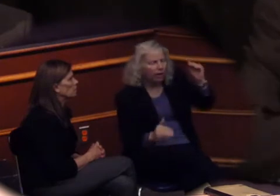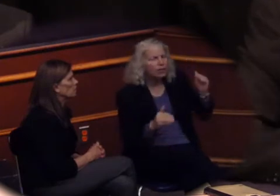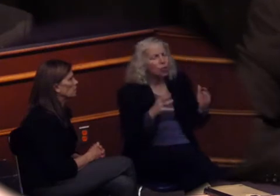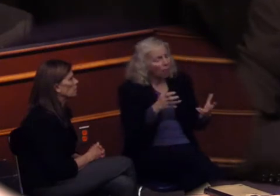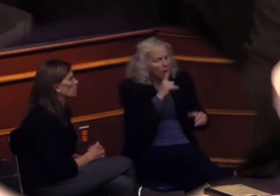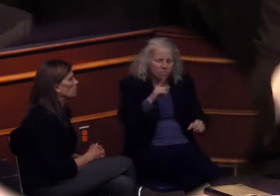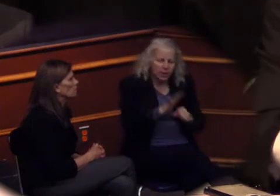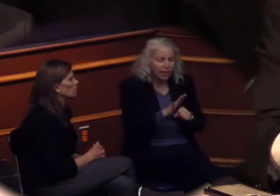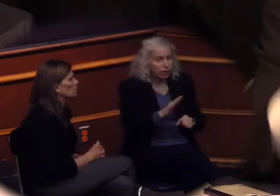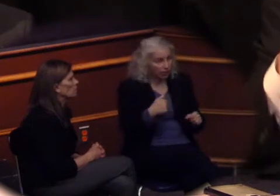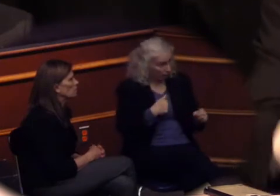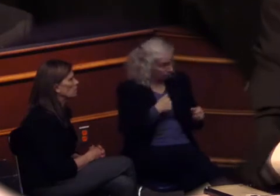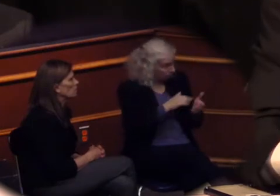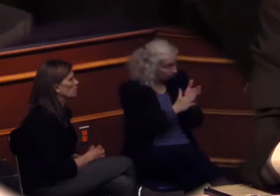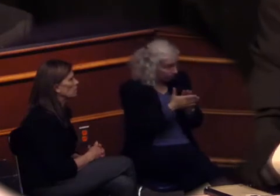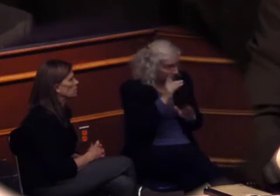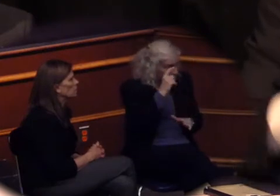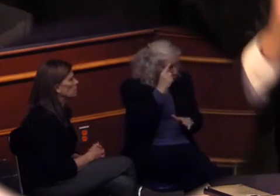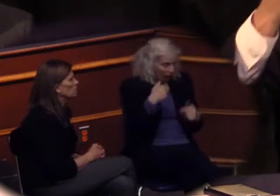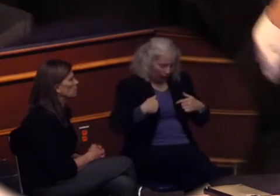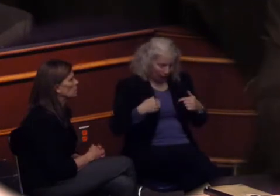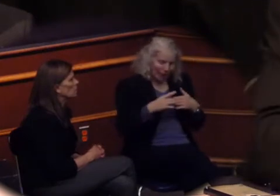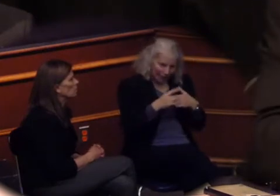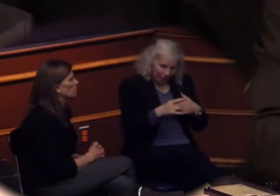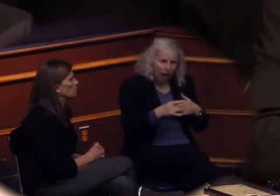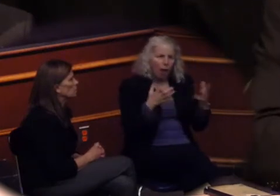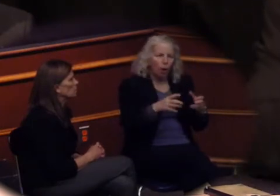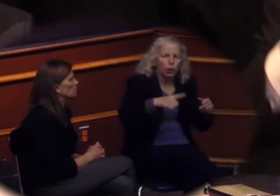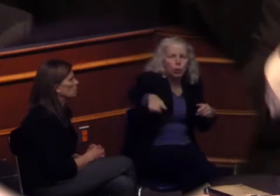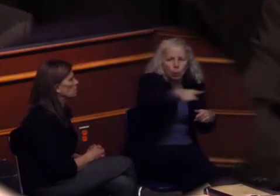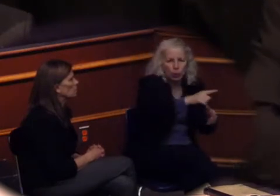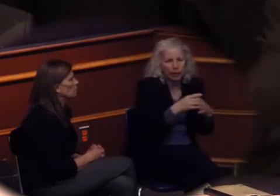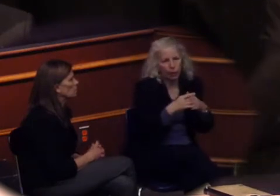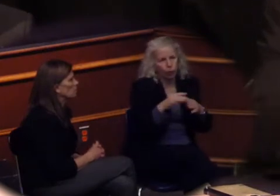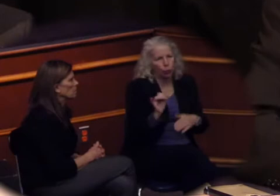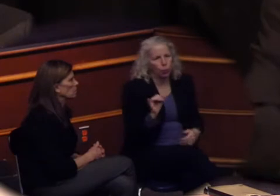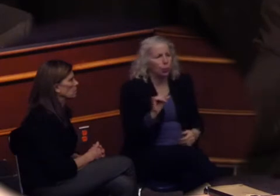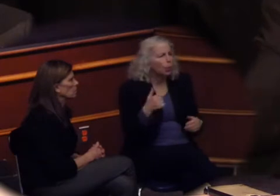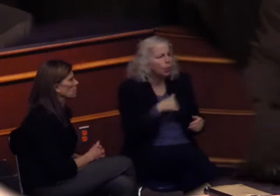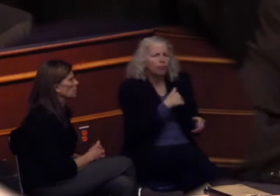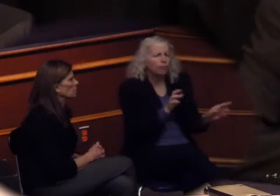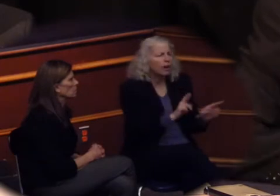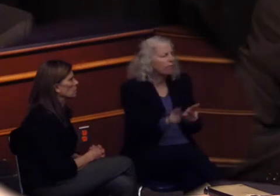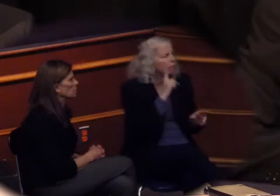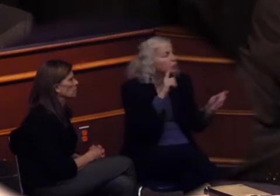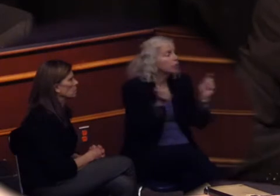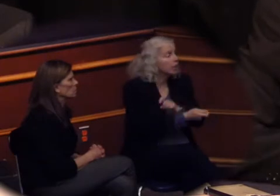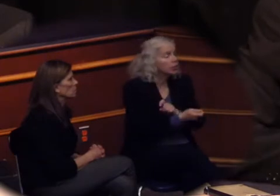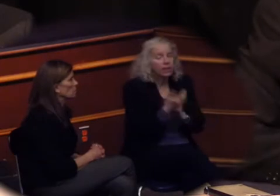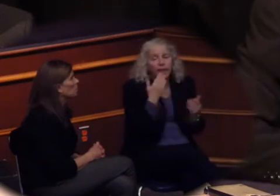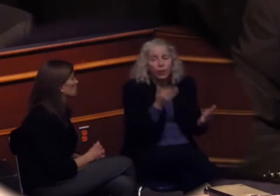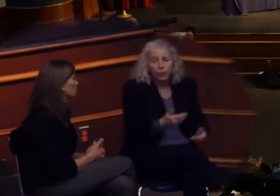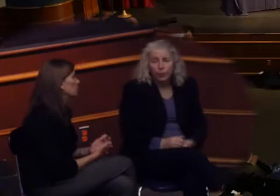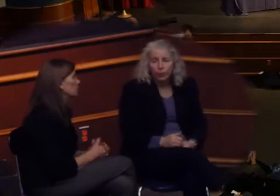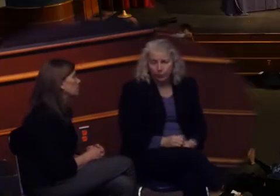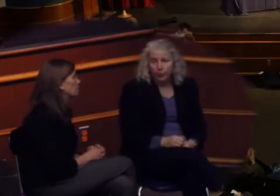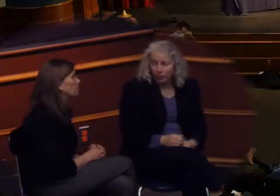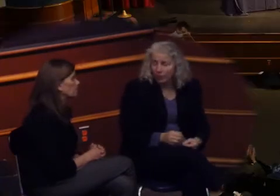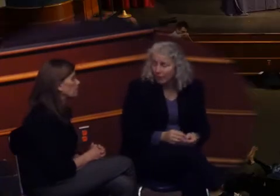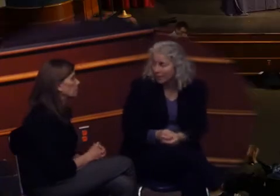your governor, not only would I lead, I would ask you to lead, because we are ready for change. Thank you very much.